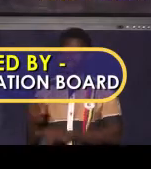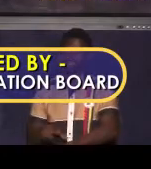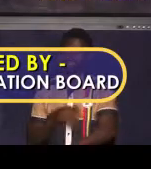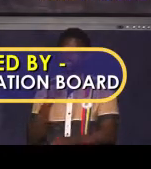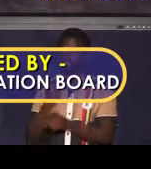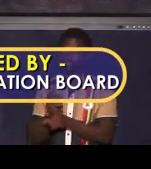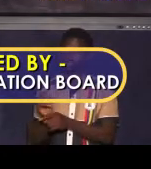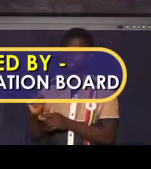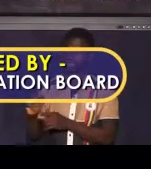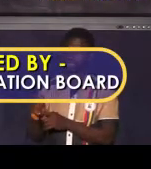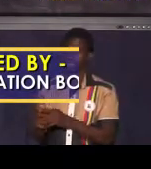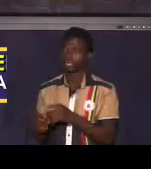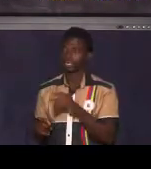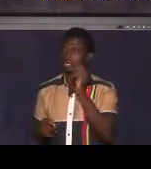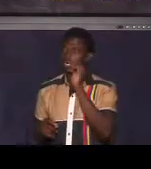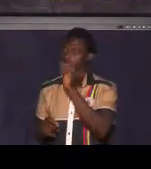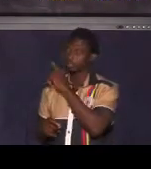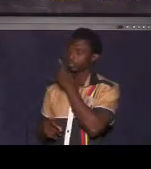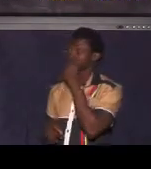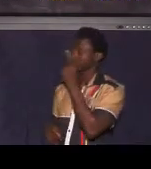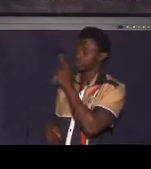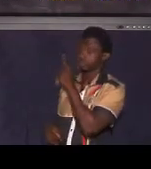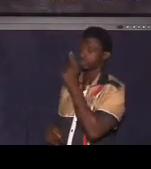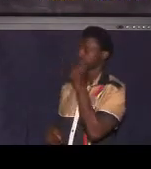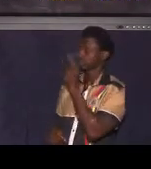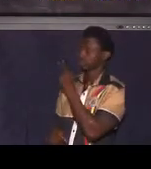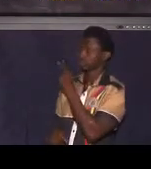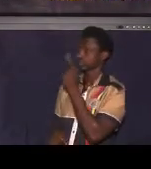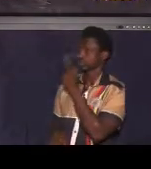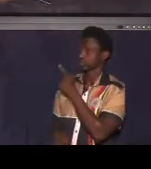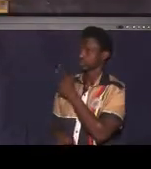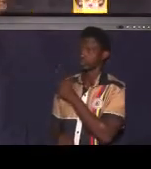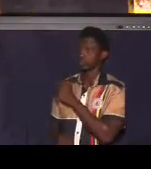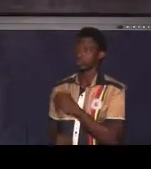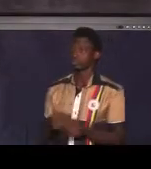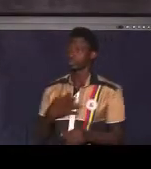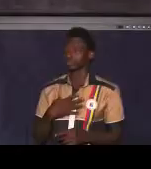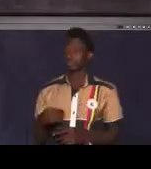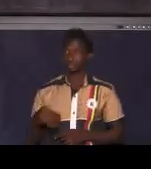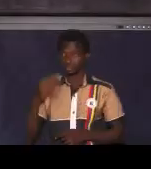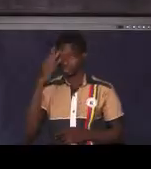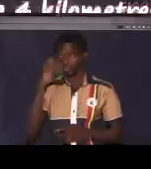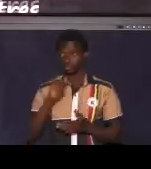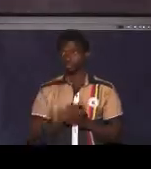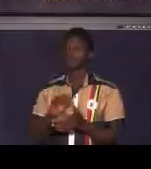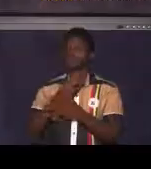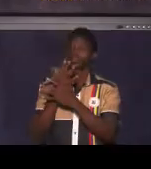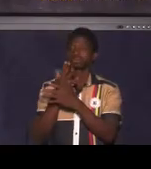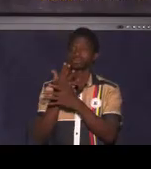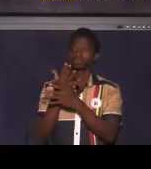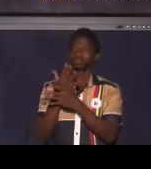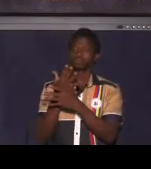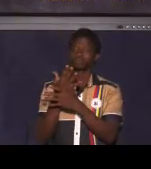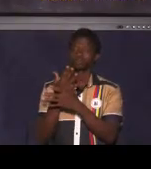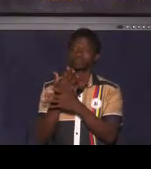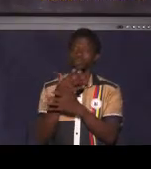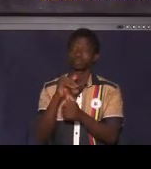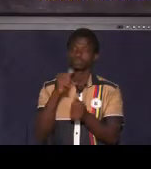length, just write milli, centi, decimeter, deca, hecto, kilometer. And observe that